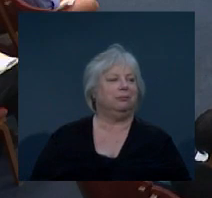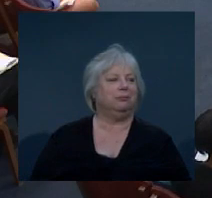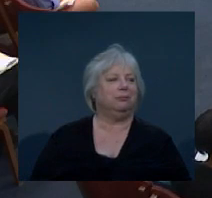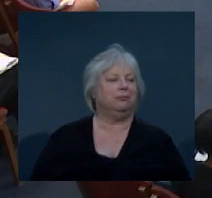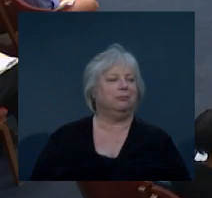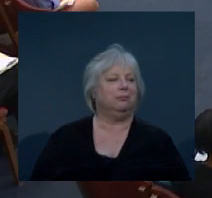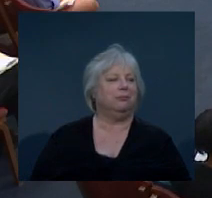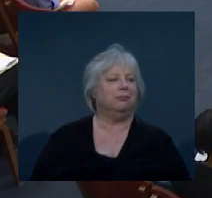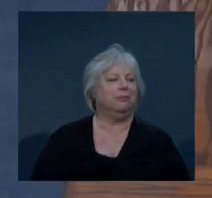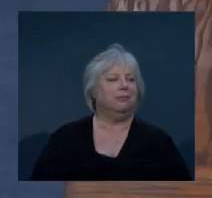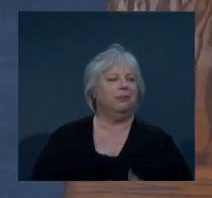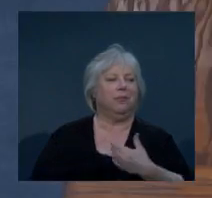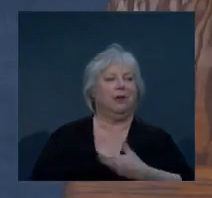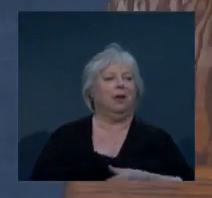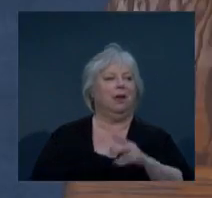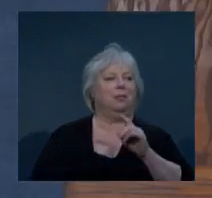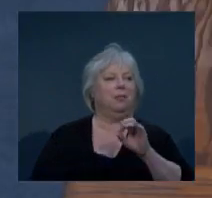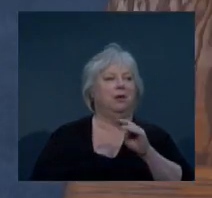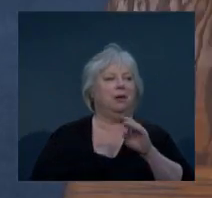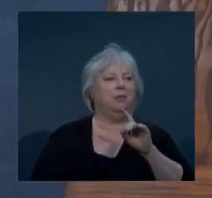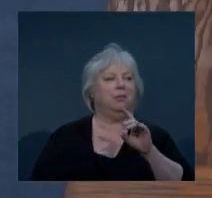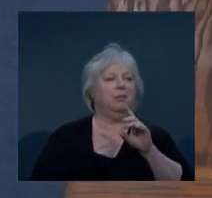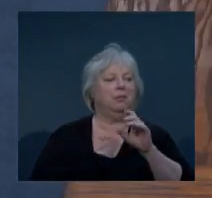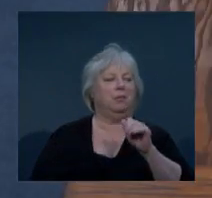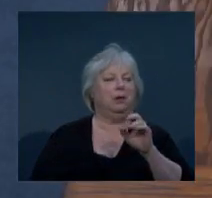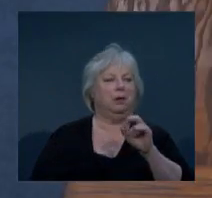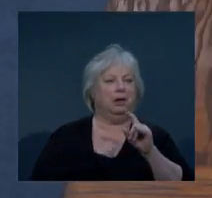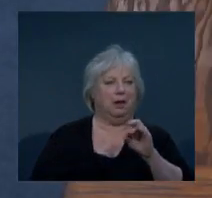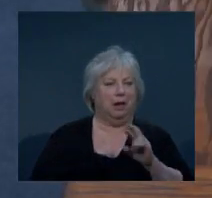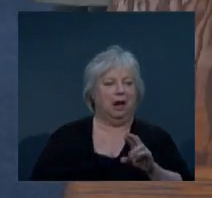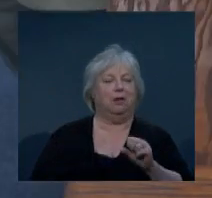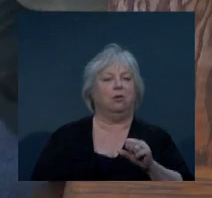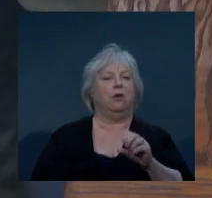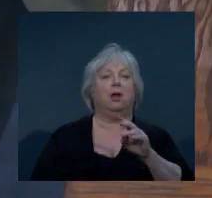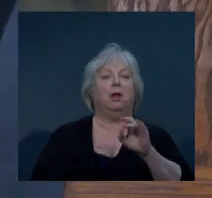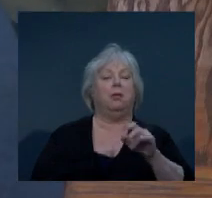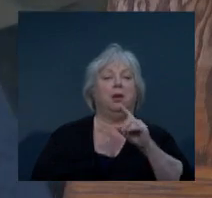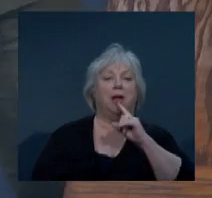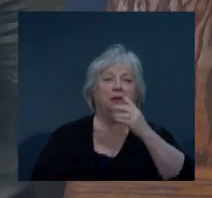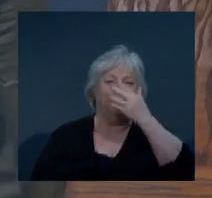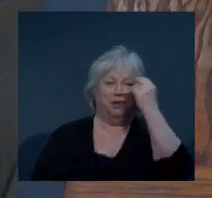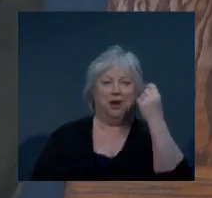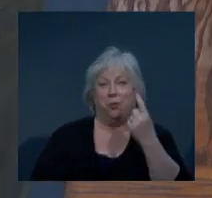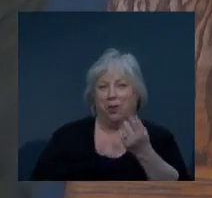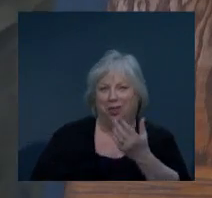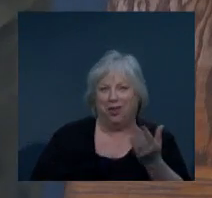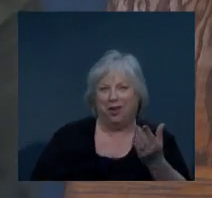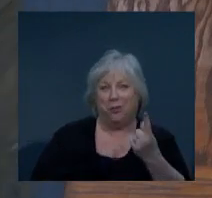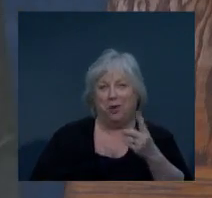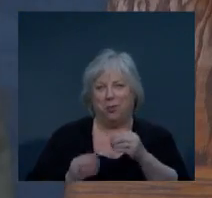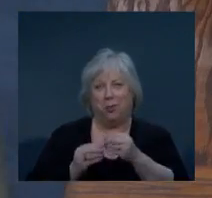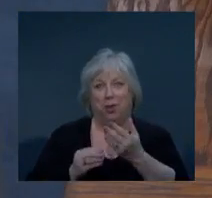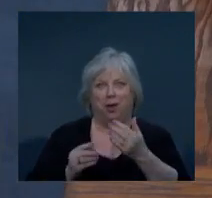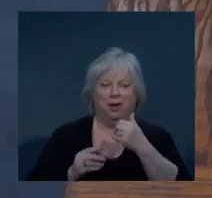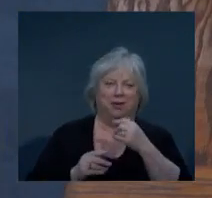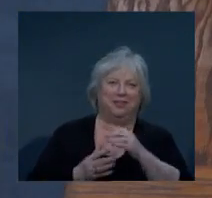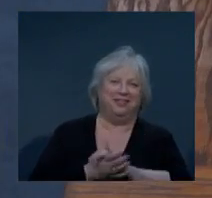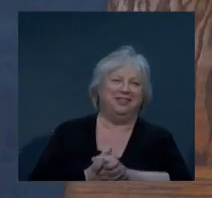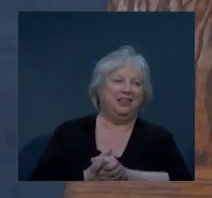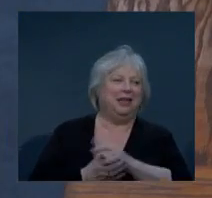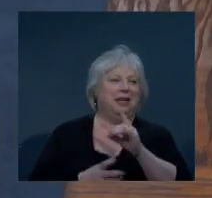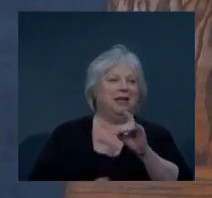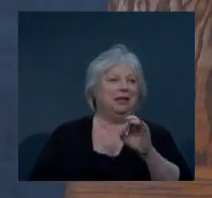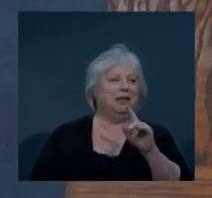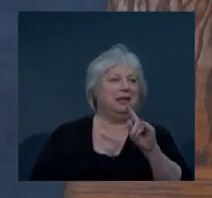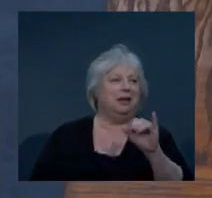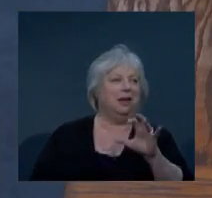Mr. Daters. My name's Tim Daters. I'm an engineer with White Daters and Associates. Bill actually forgot one additional thing. Believe it or not,